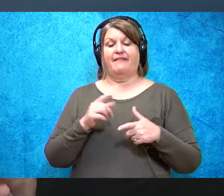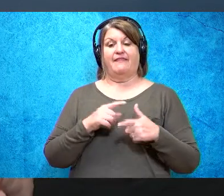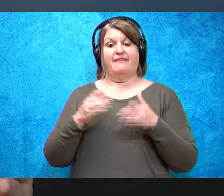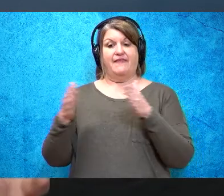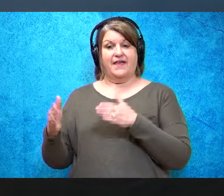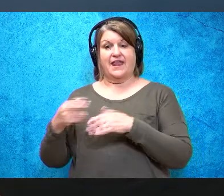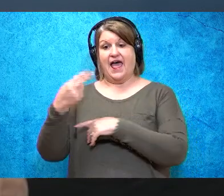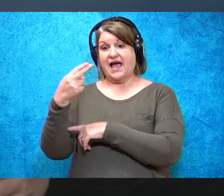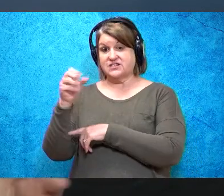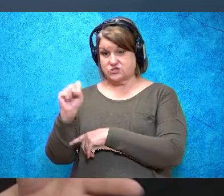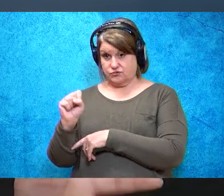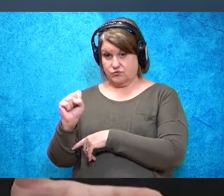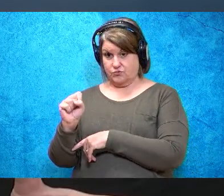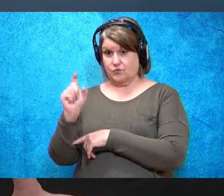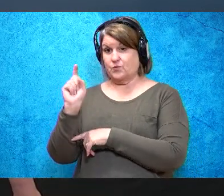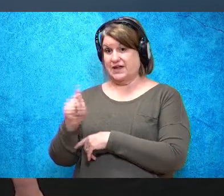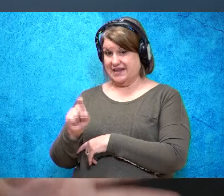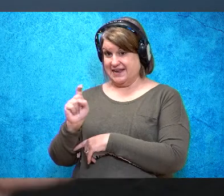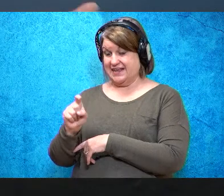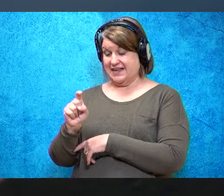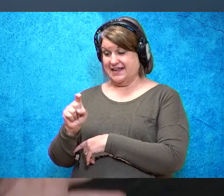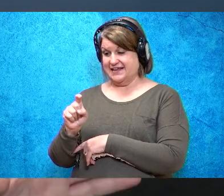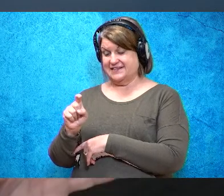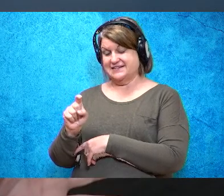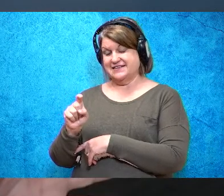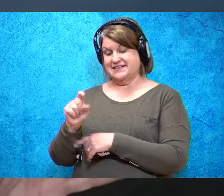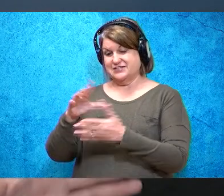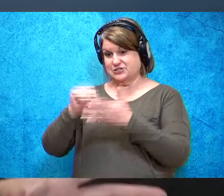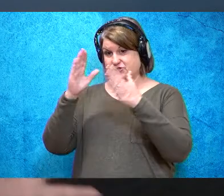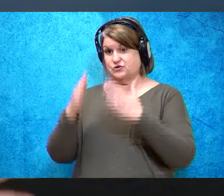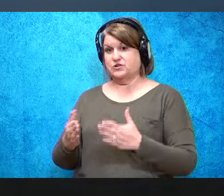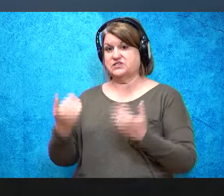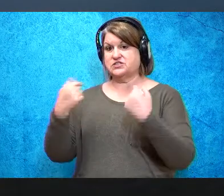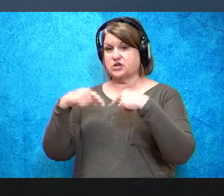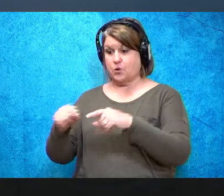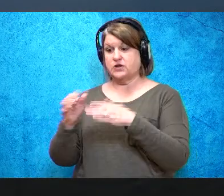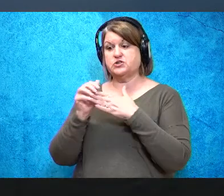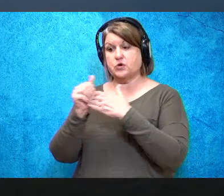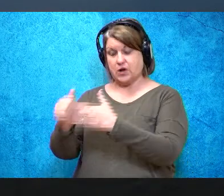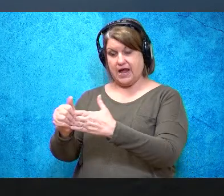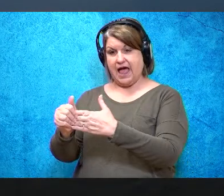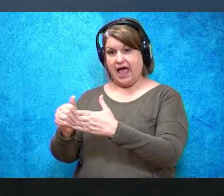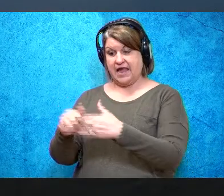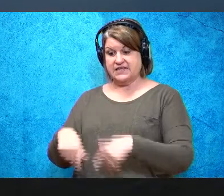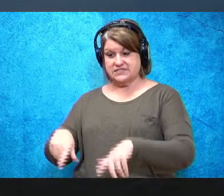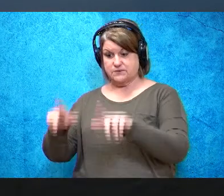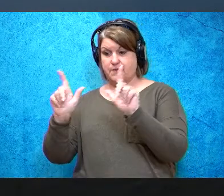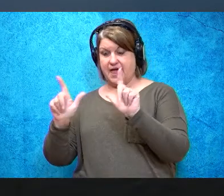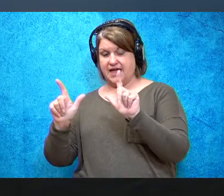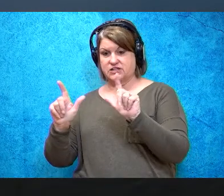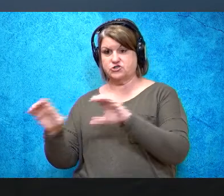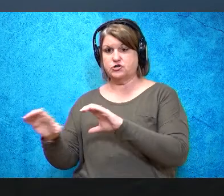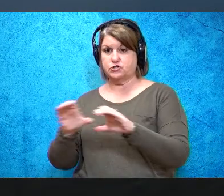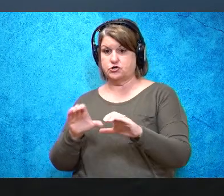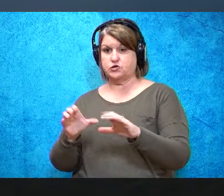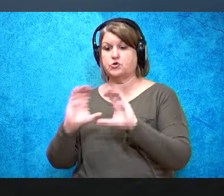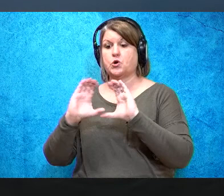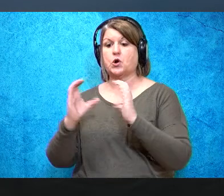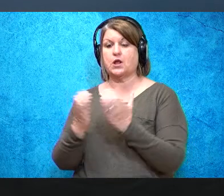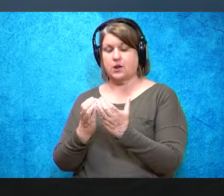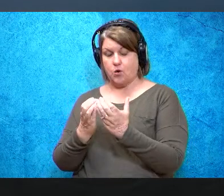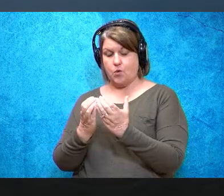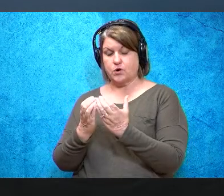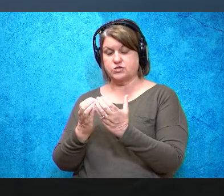get online and go into your guidance page to do your course requests. That gives